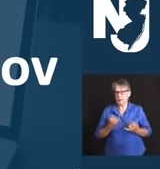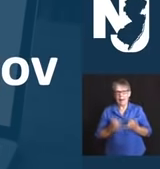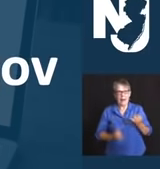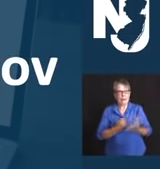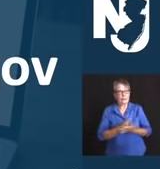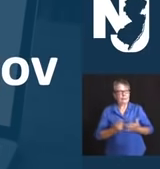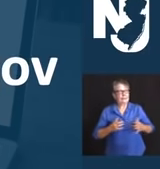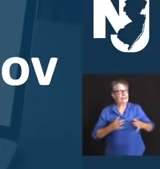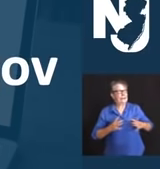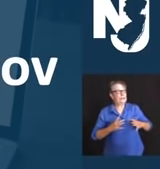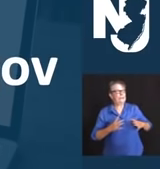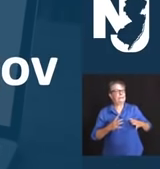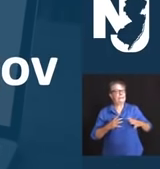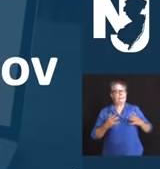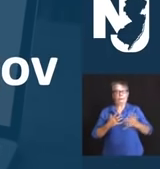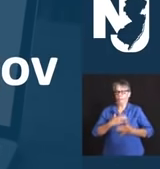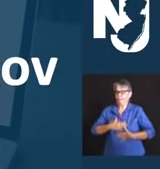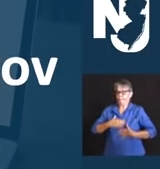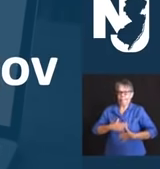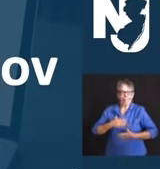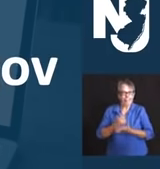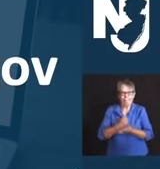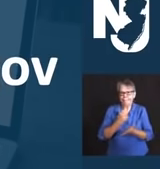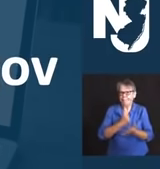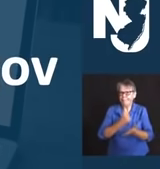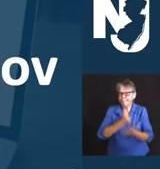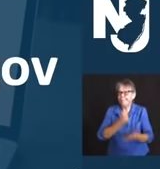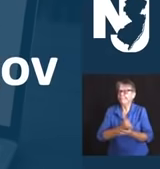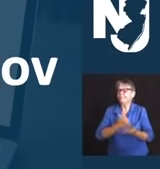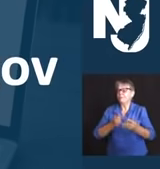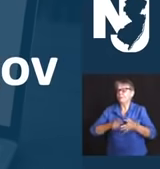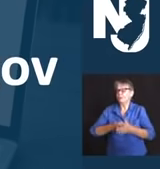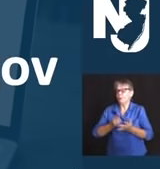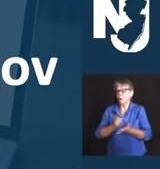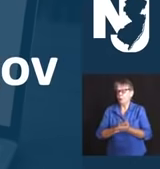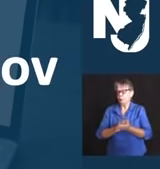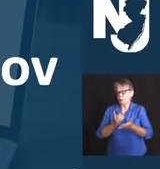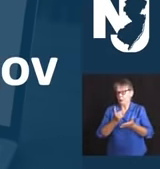we all wish everyone a good, safe, and smart start.